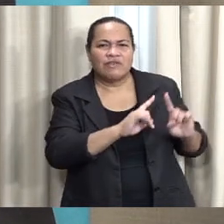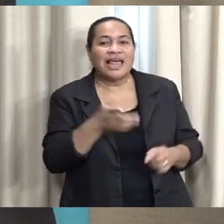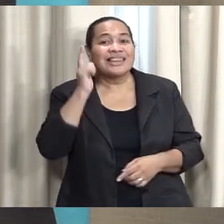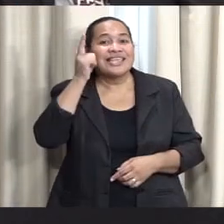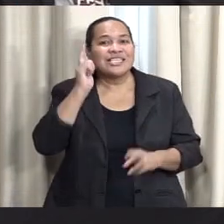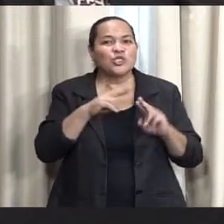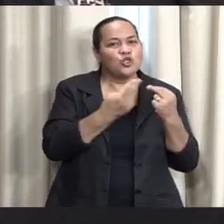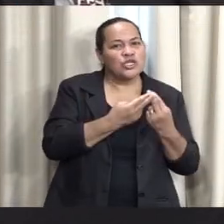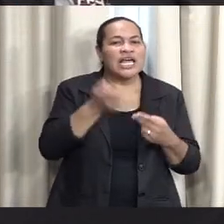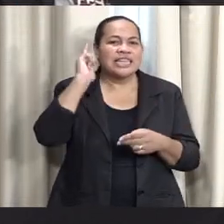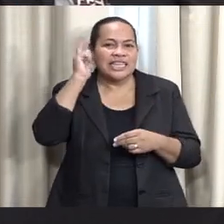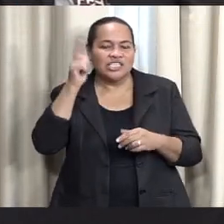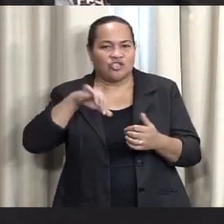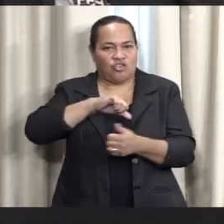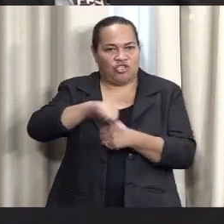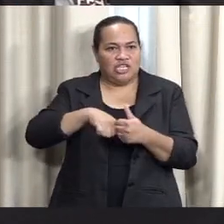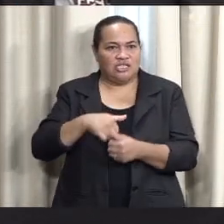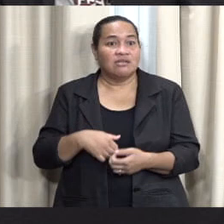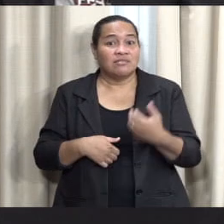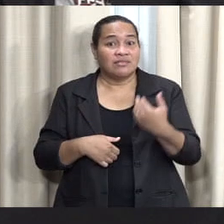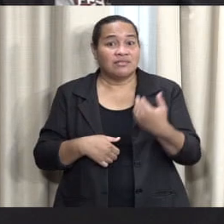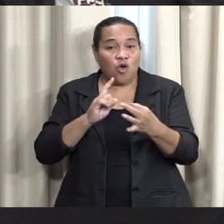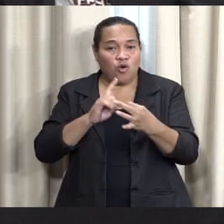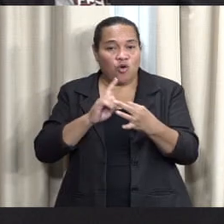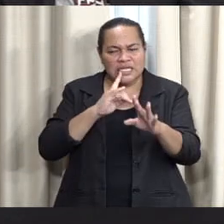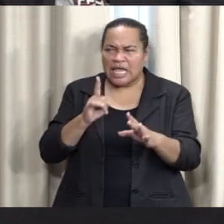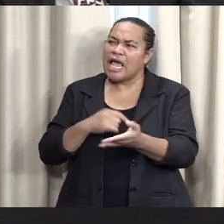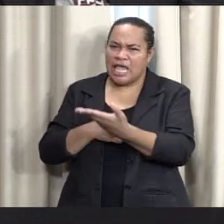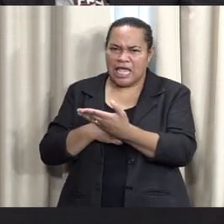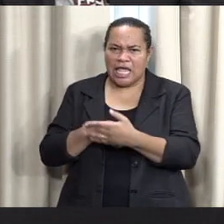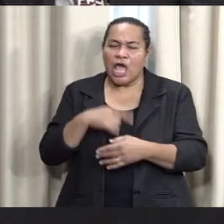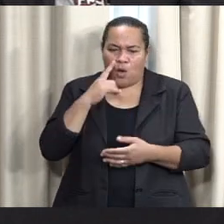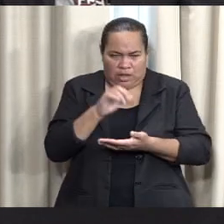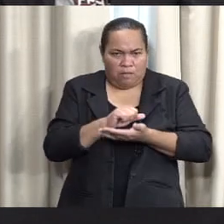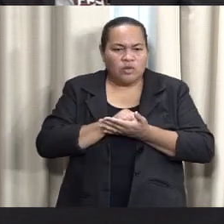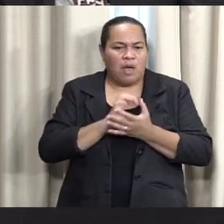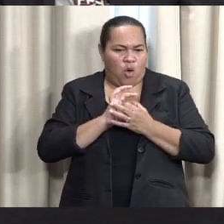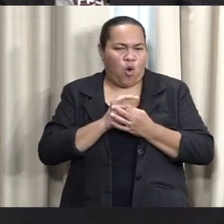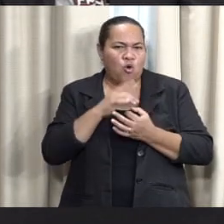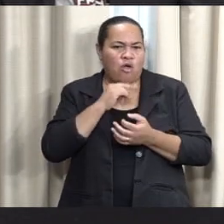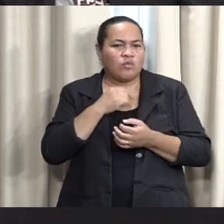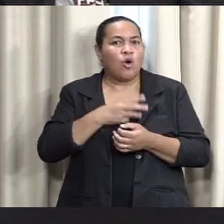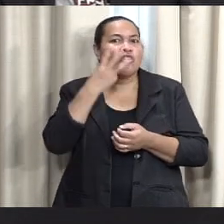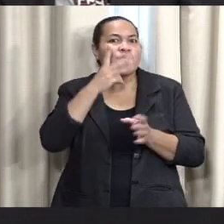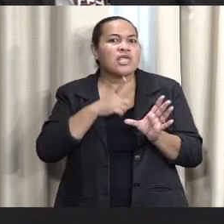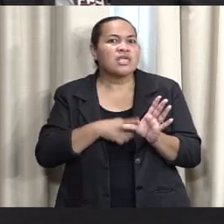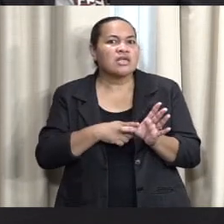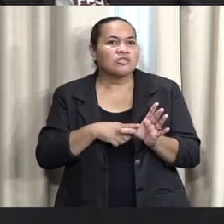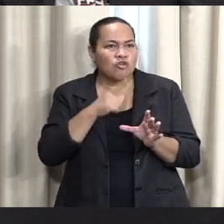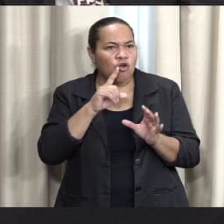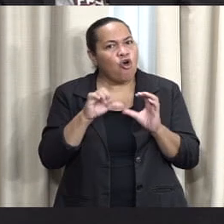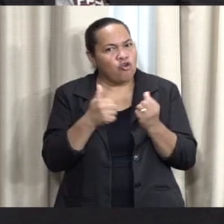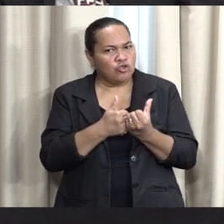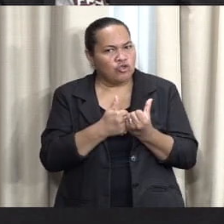Mr. Prime Minister, I actually asked her that question, and she said she was able to secure a home loan on a 3-year contract, so everyone else should be